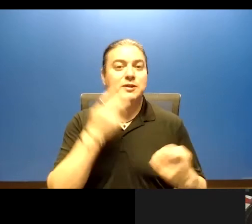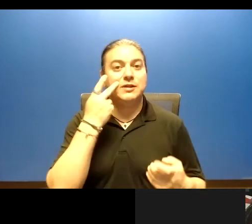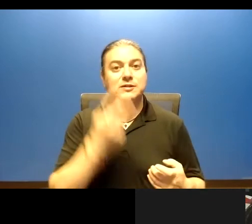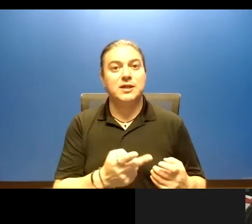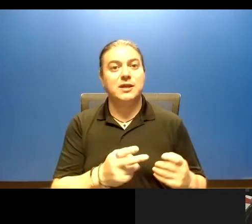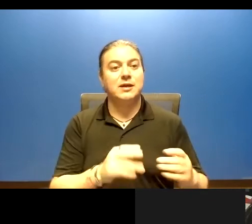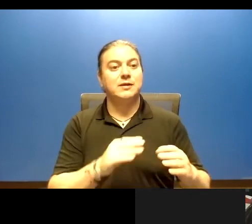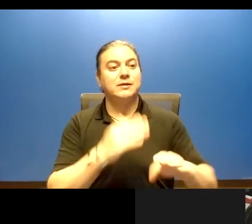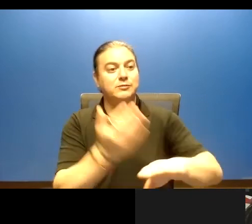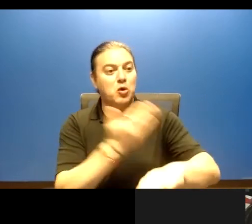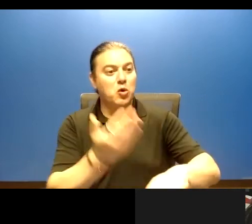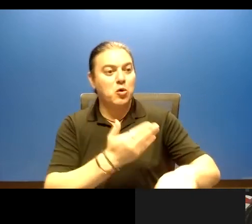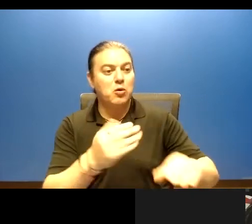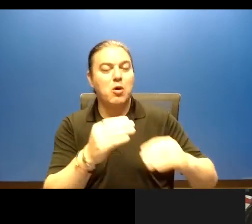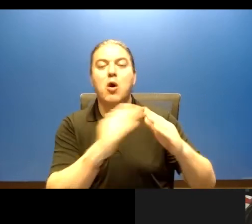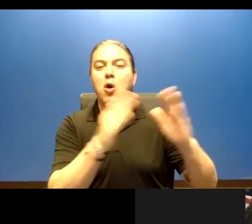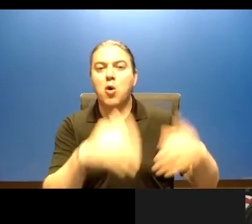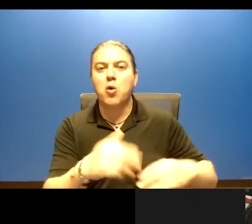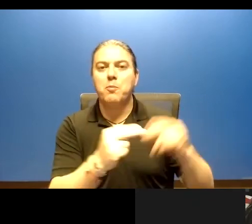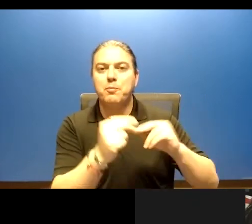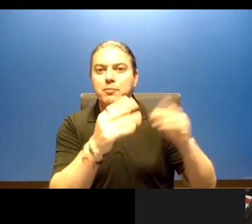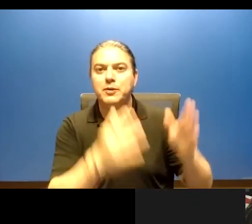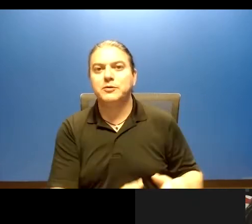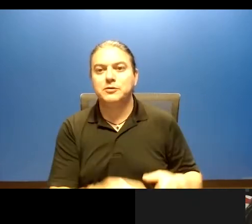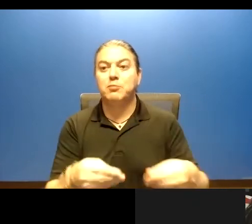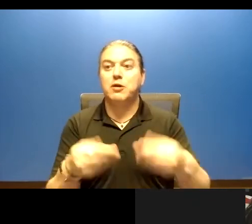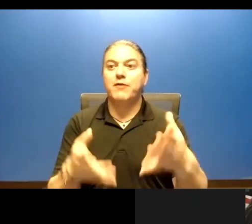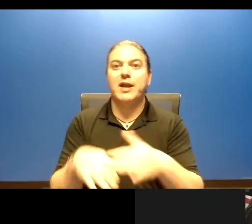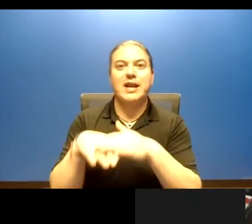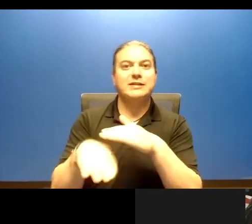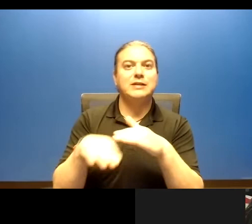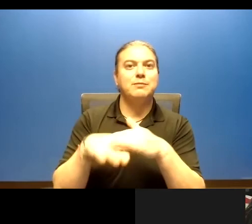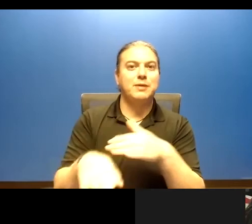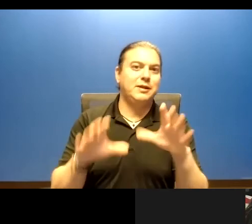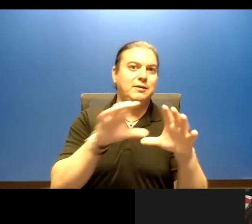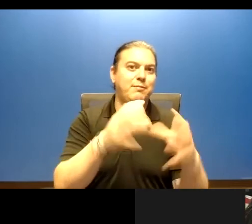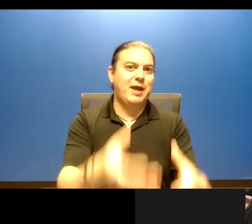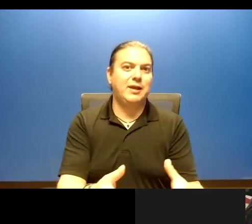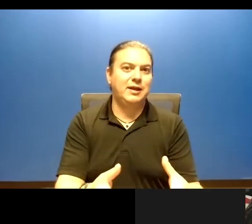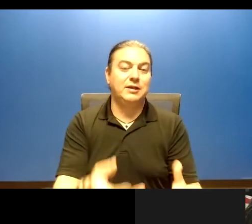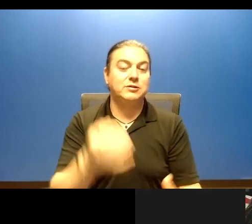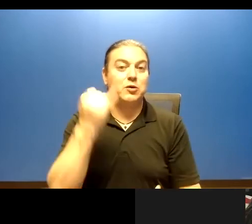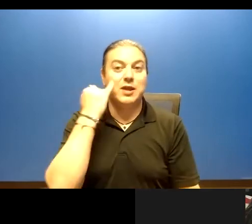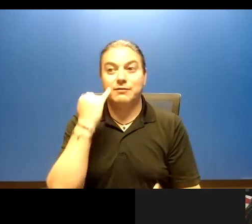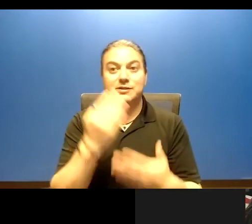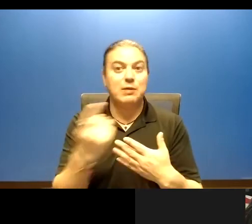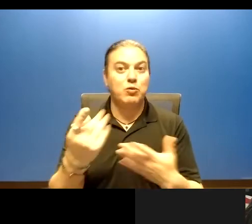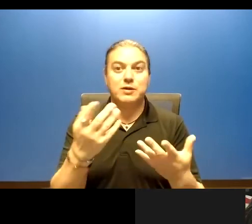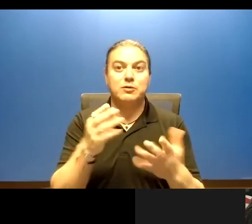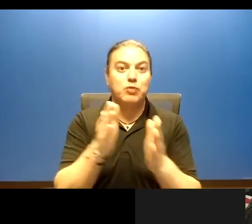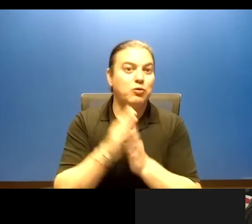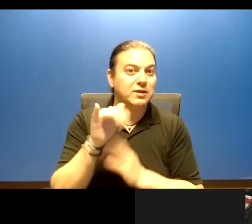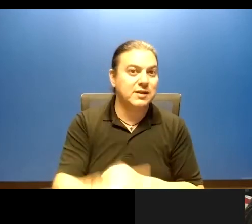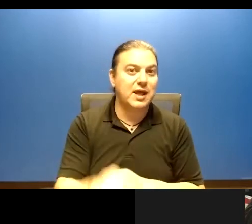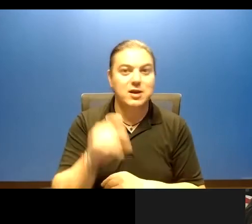accessibility packet. So if a potential homeowner comes in and request it or wants it, that some of those